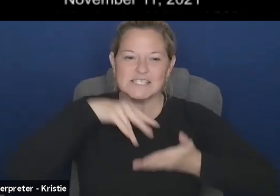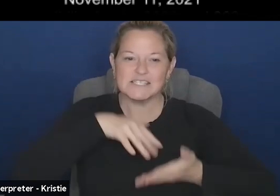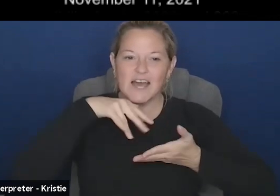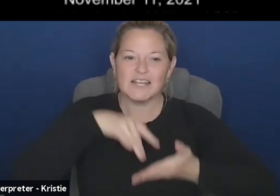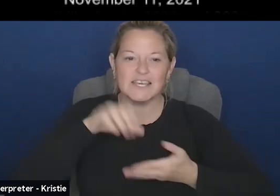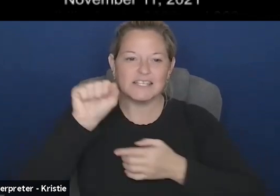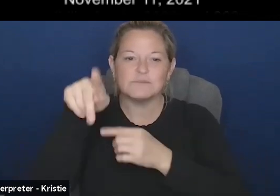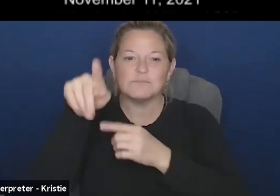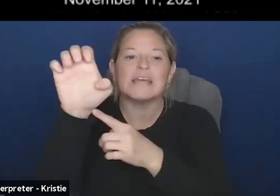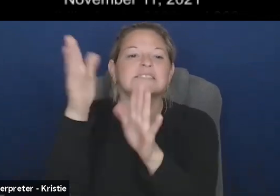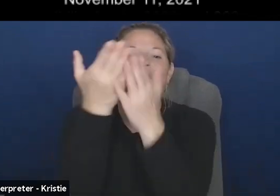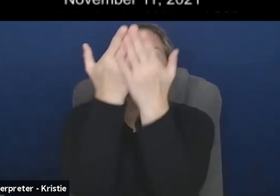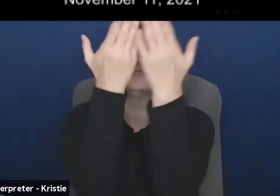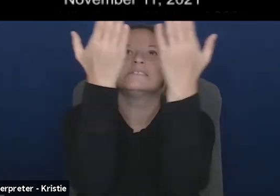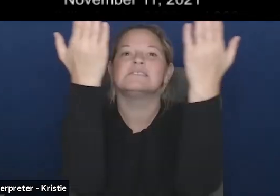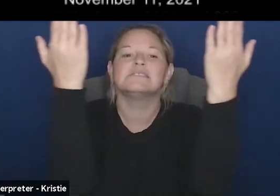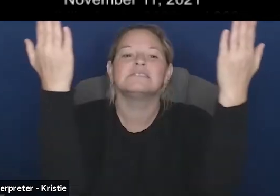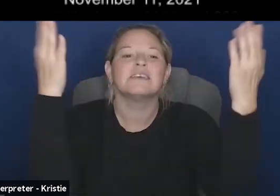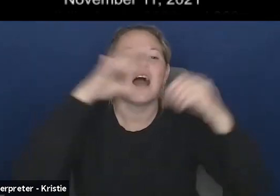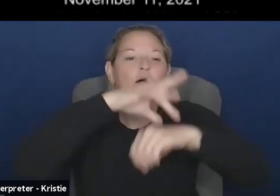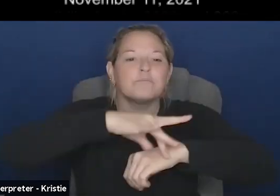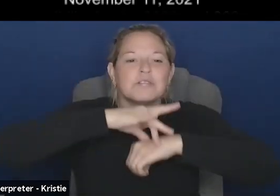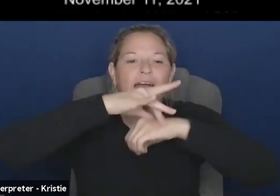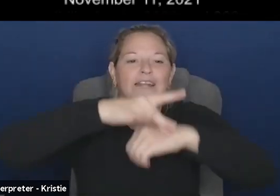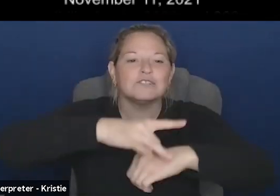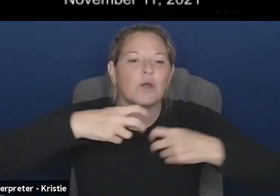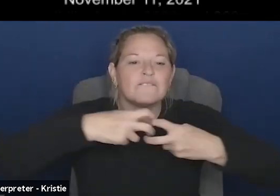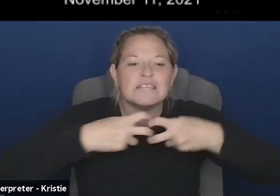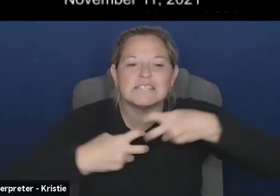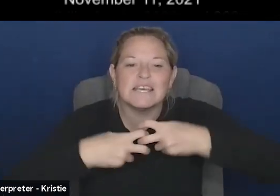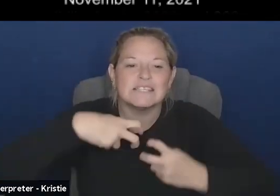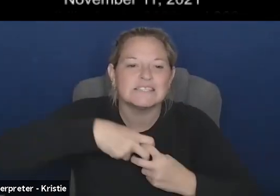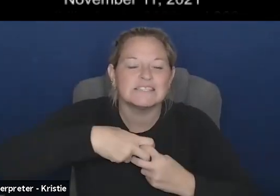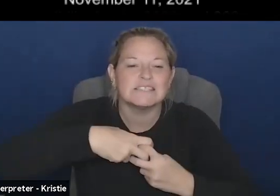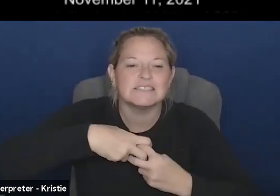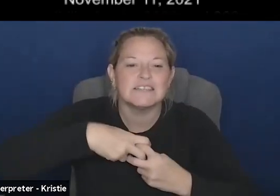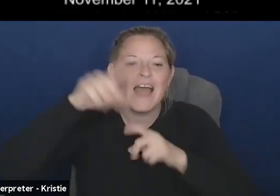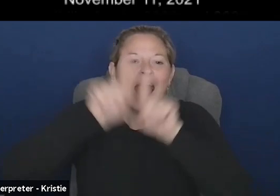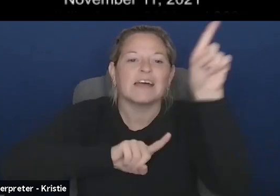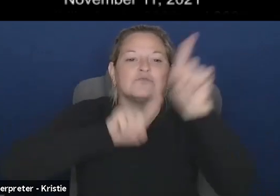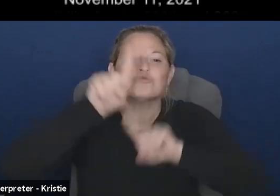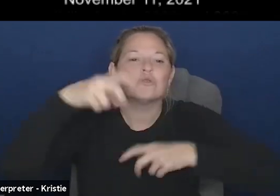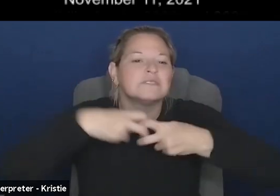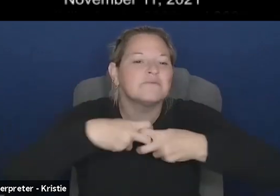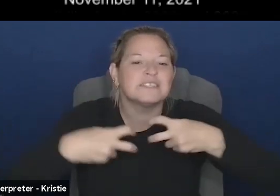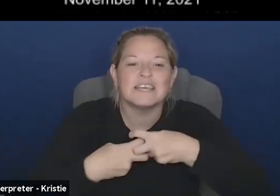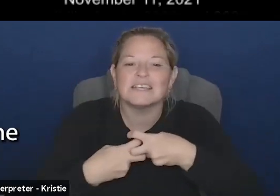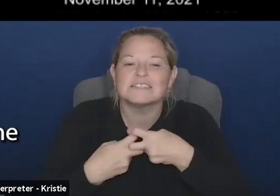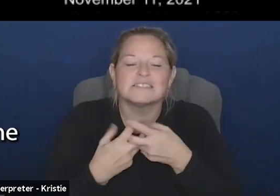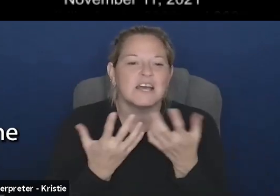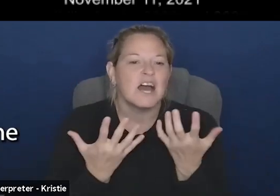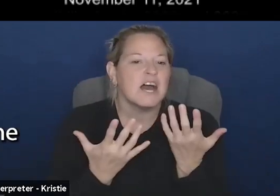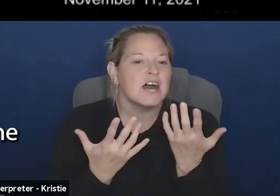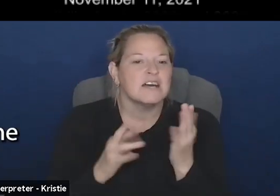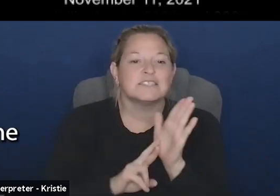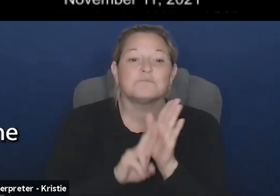space and planetary physics and astrophysics and astronomy and spacecraft design. All